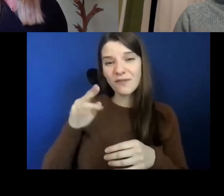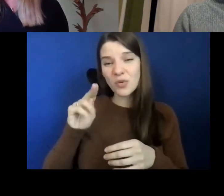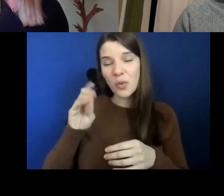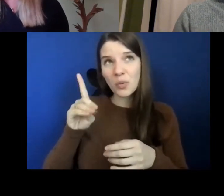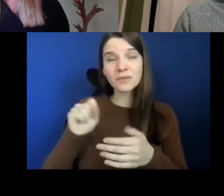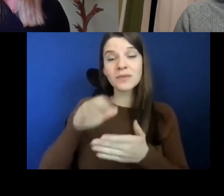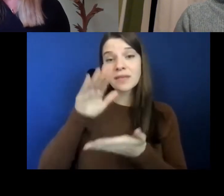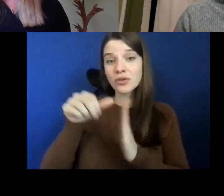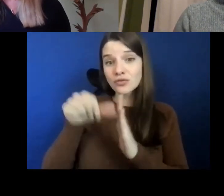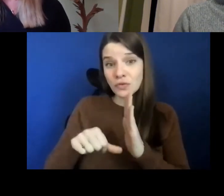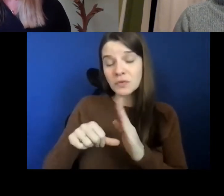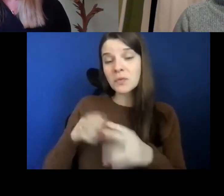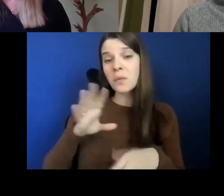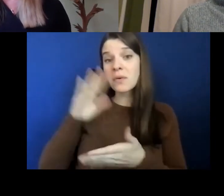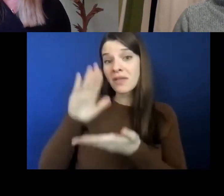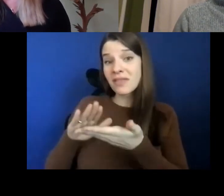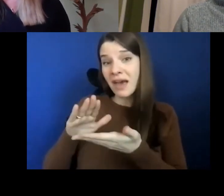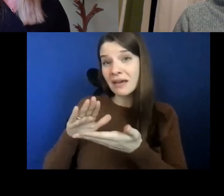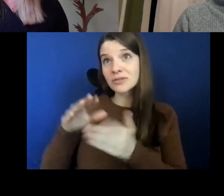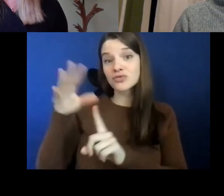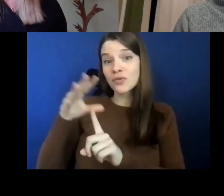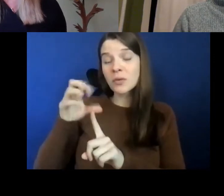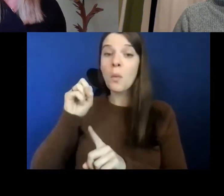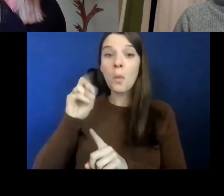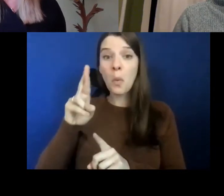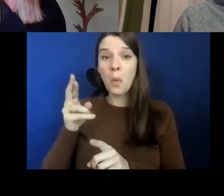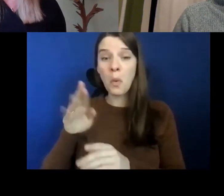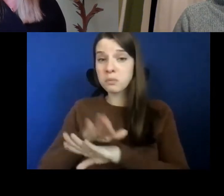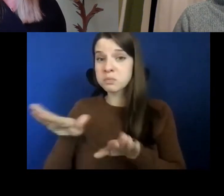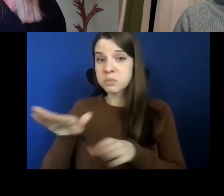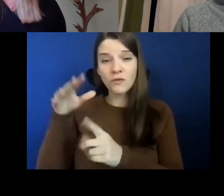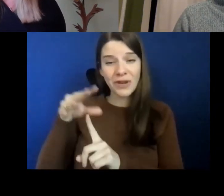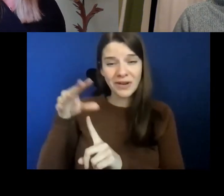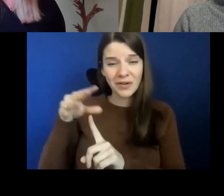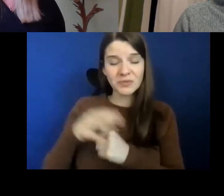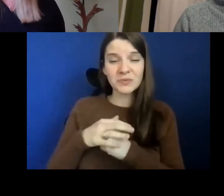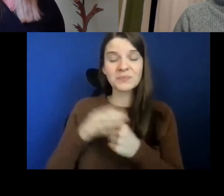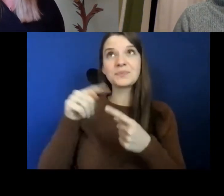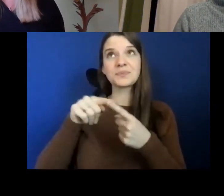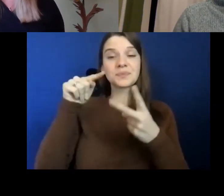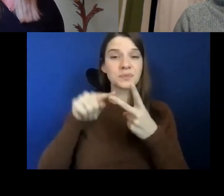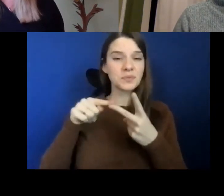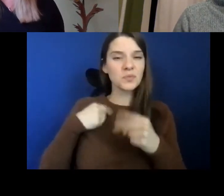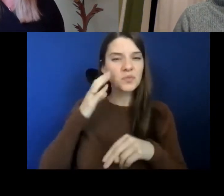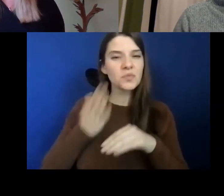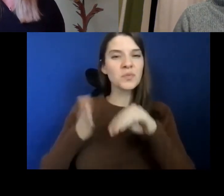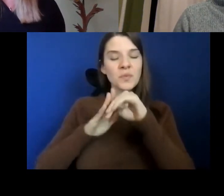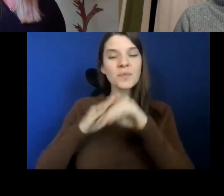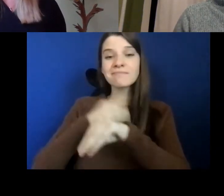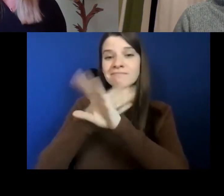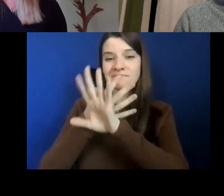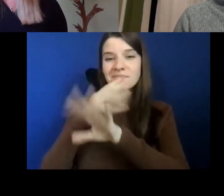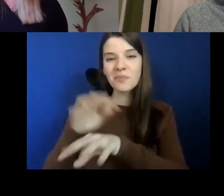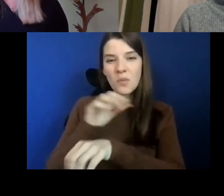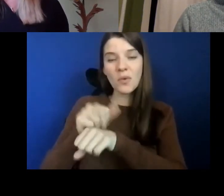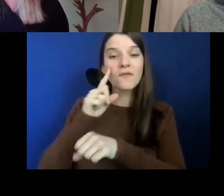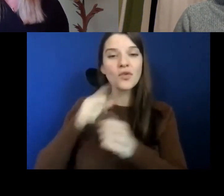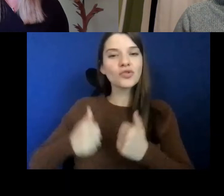or if they receive radiation. The other thing that'll happen is that we'll increase the use of telehealth for our